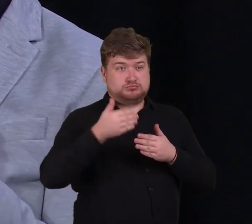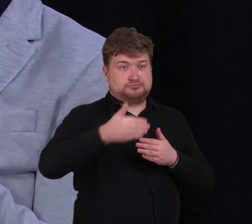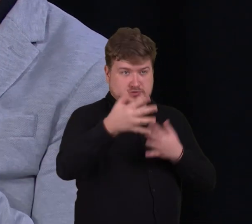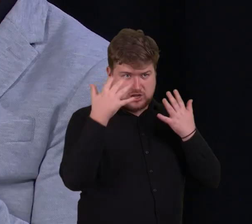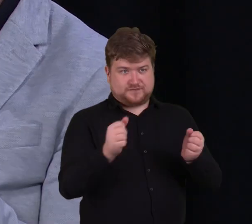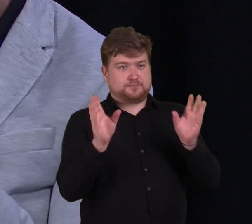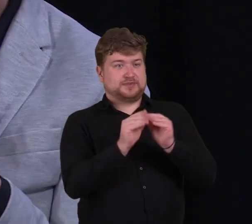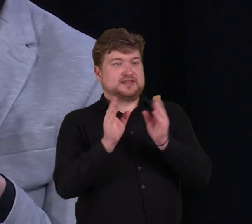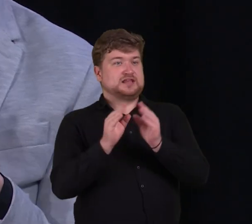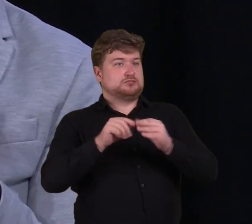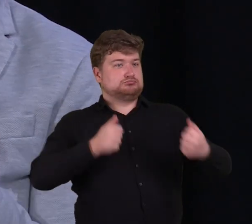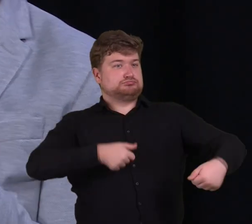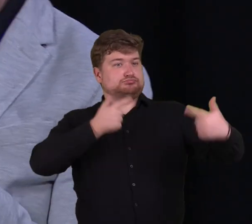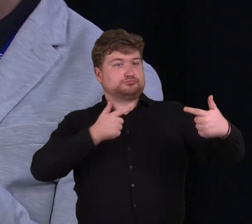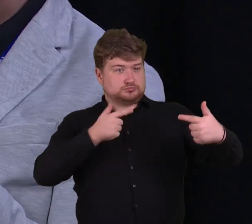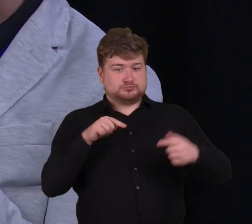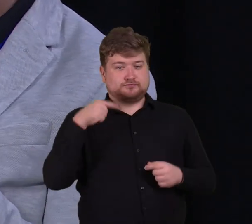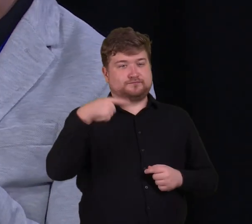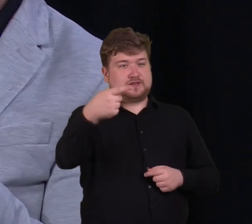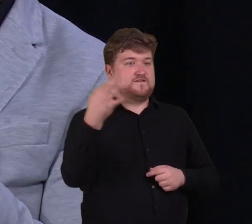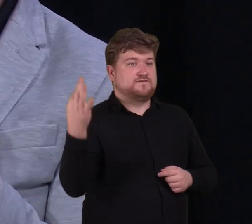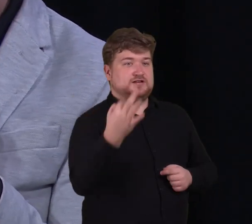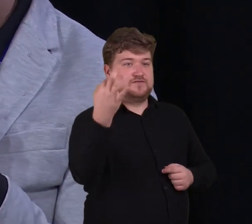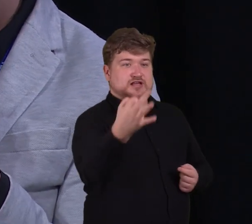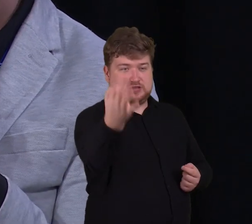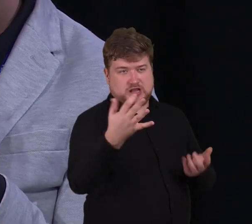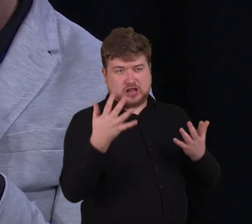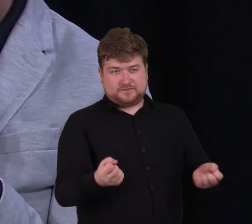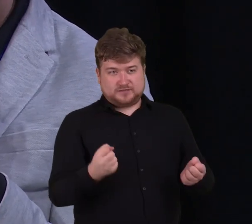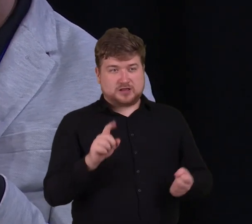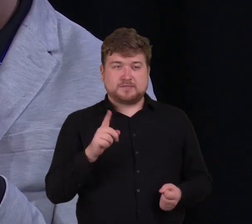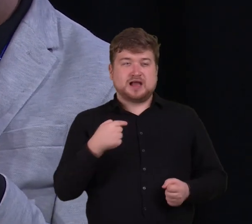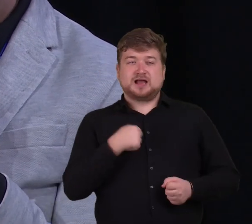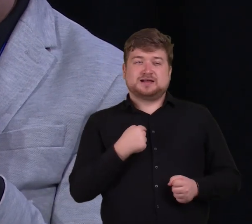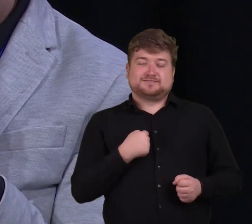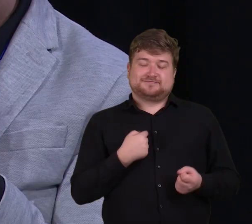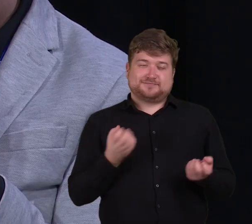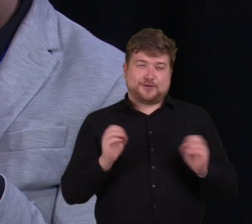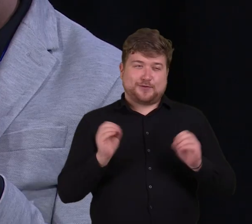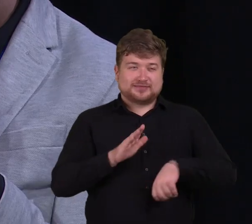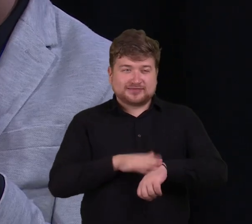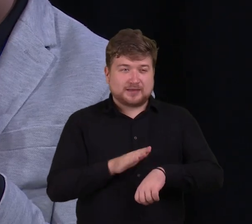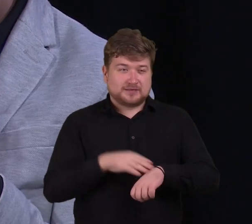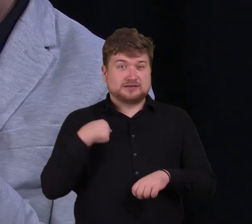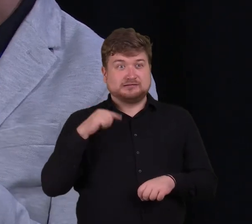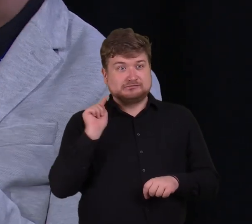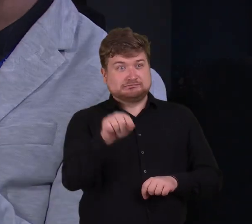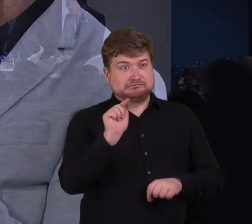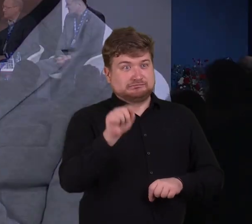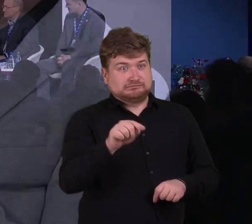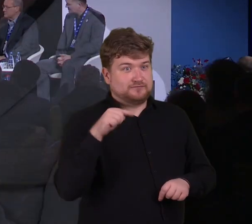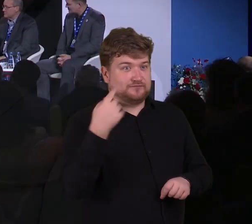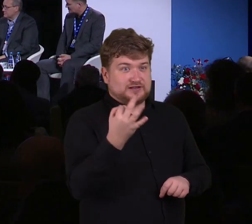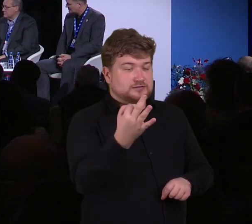don't have time to attend it regularly, but time to time I'm there, of course. Okay. But it's voluntary. Today,